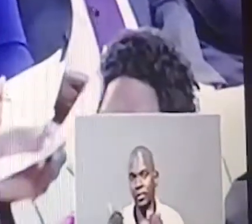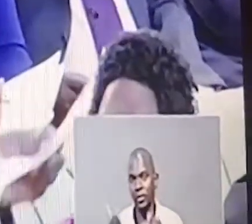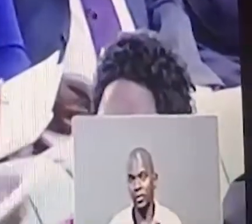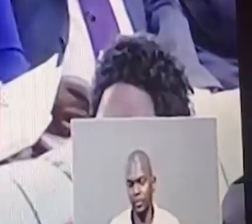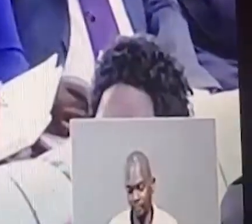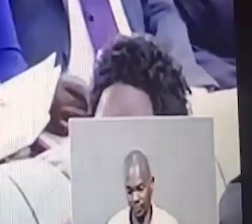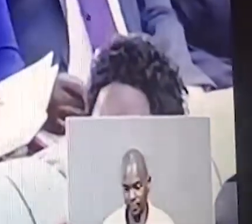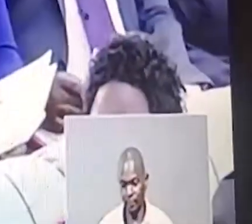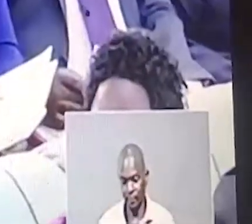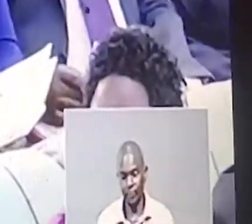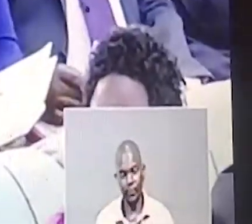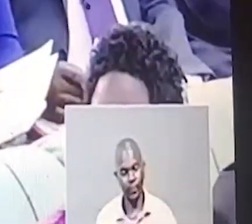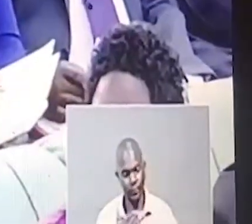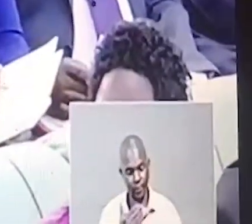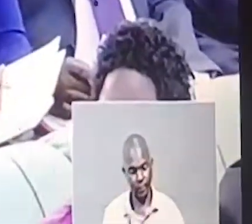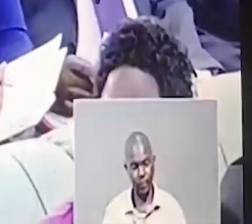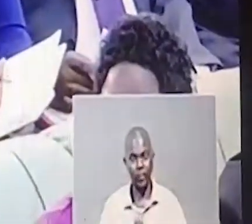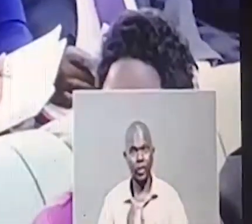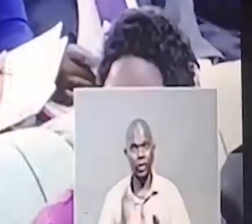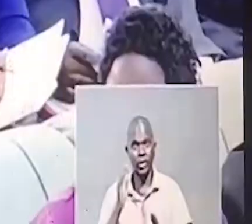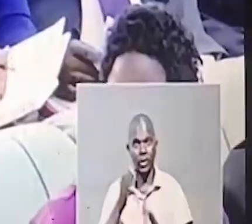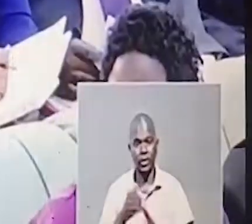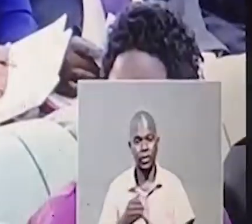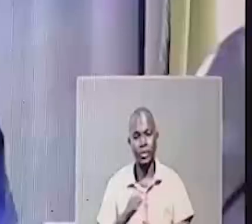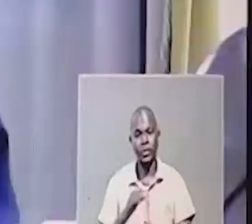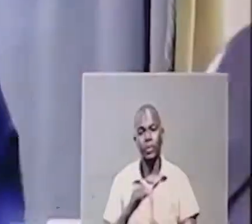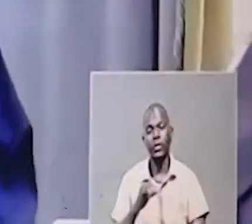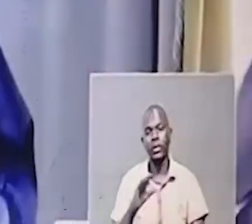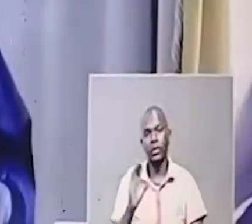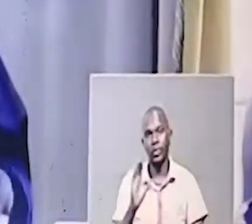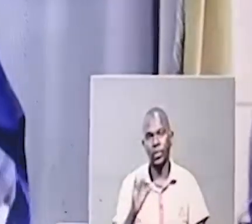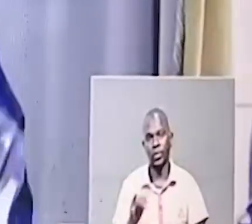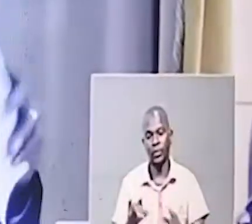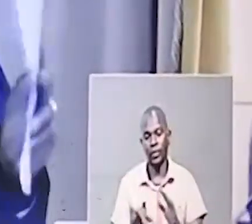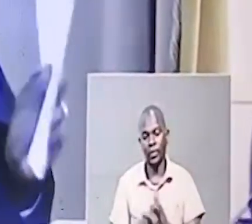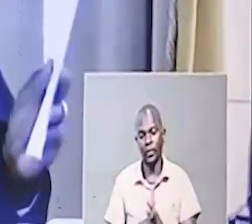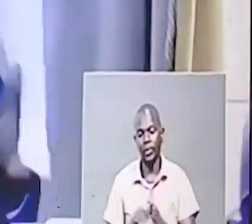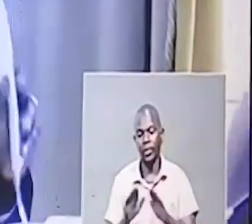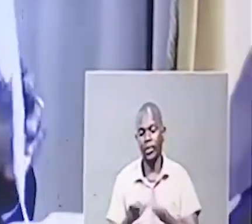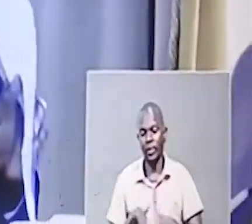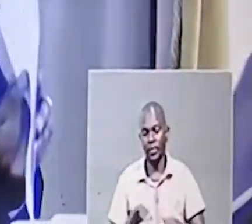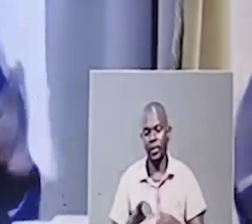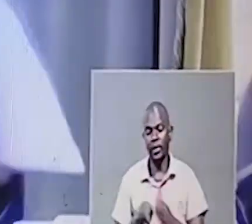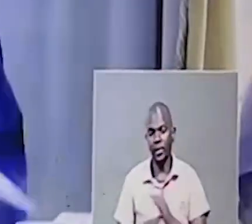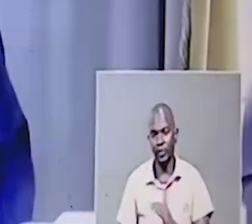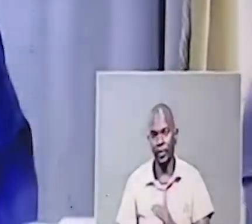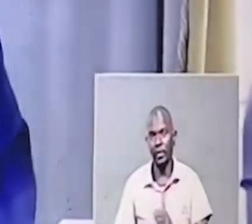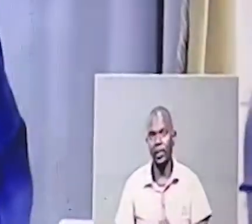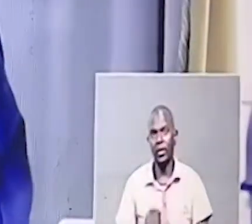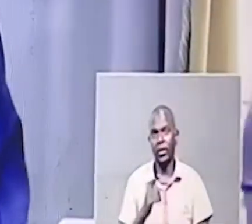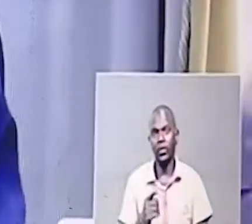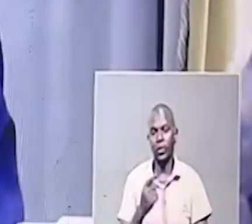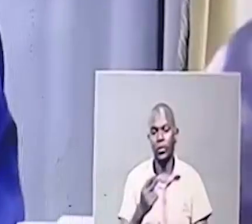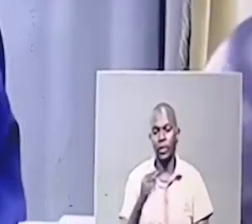I beg to lay. Thank you. The bill is referred to the Committee on Legal and Parliamentary Affairs. Should be processed in line with Rule 129 of our